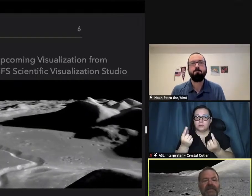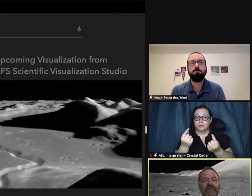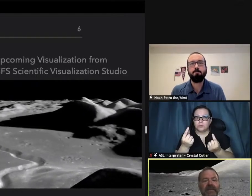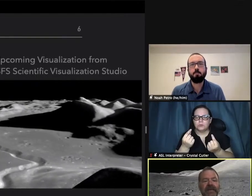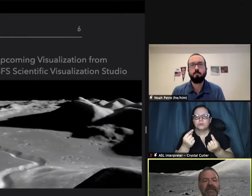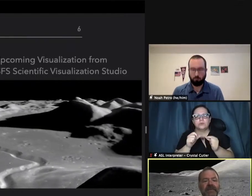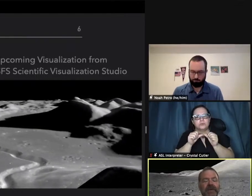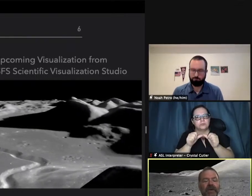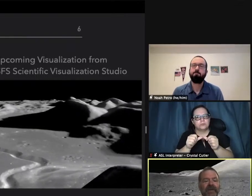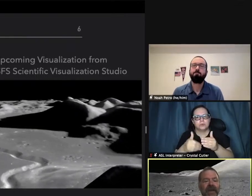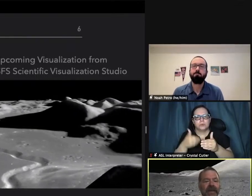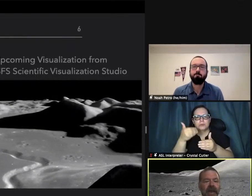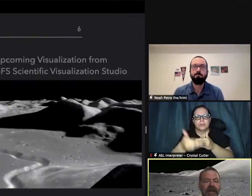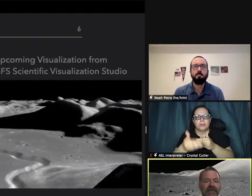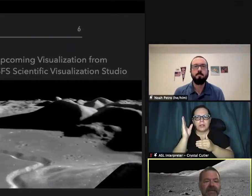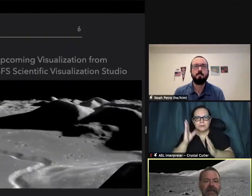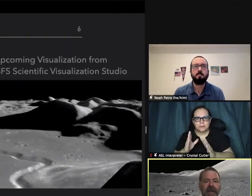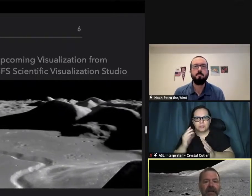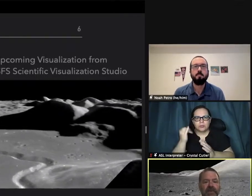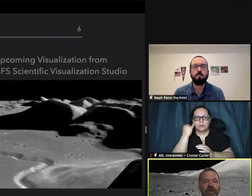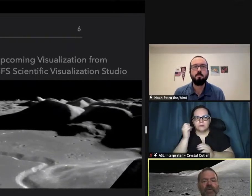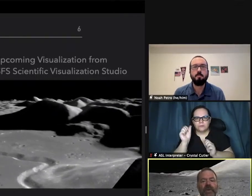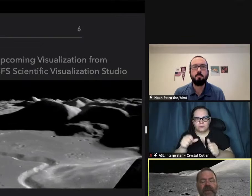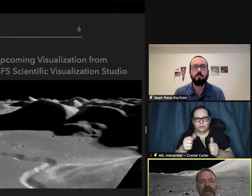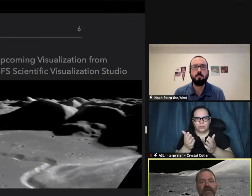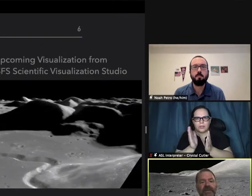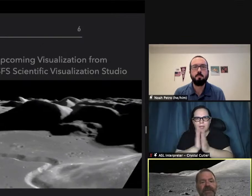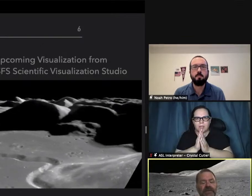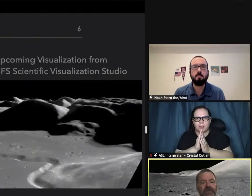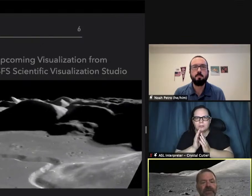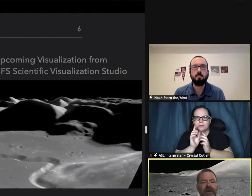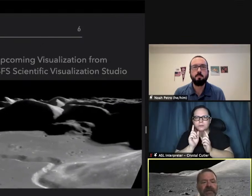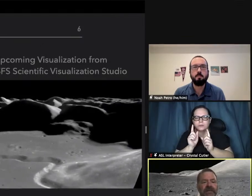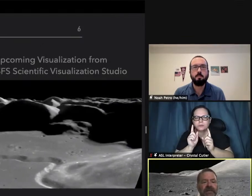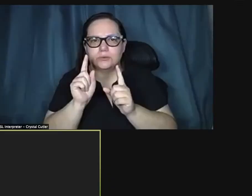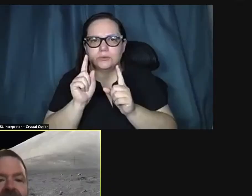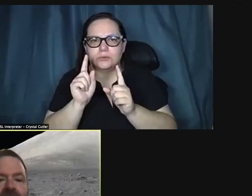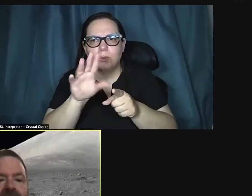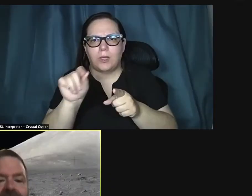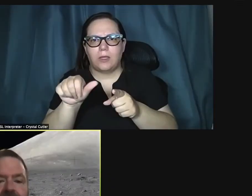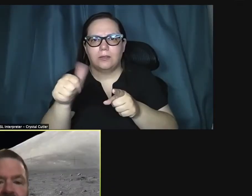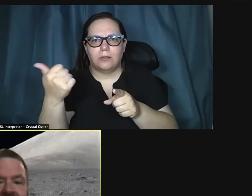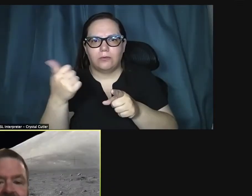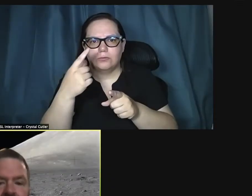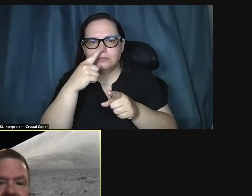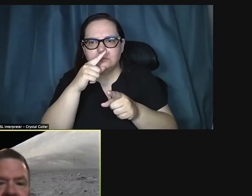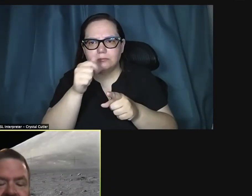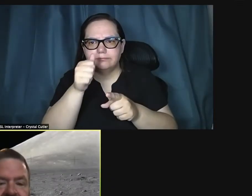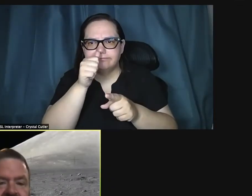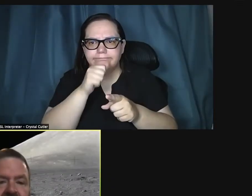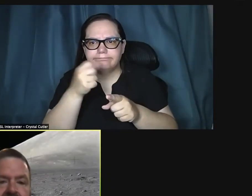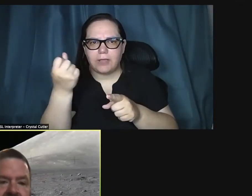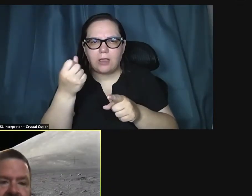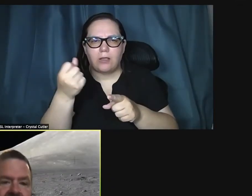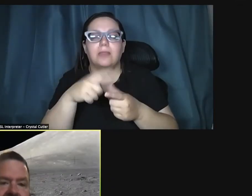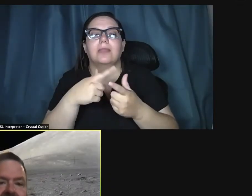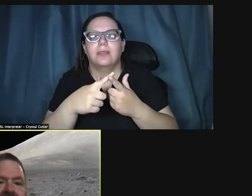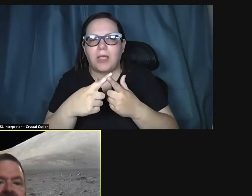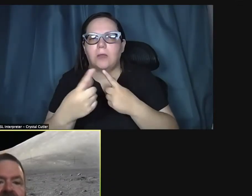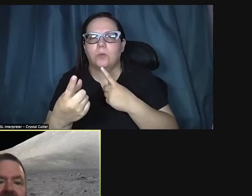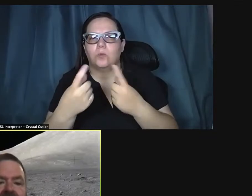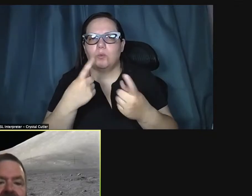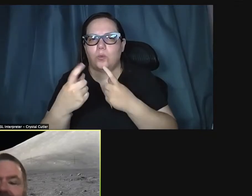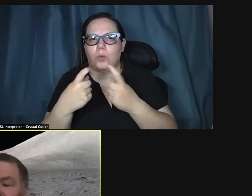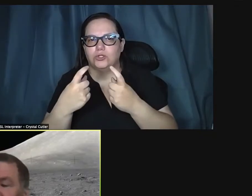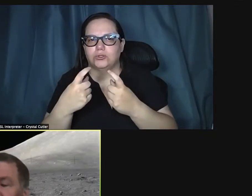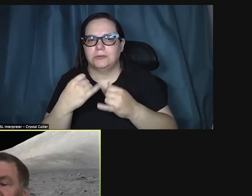progress on to the next speaker. If I could ask you and the others to hang on, and then we'll take questions at